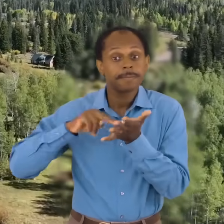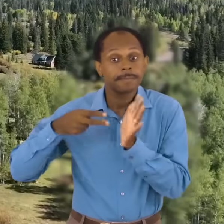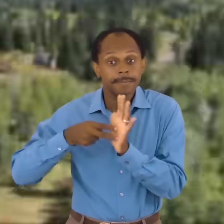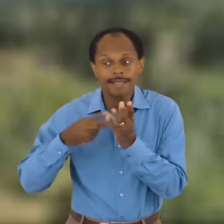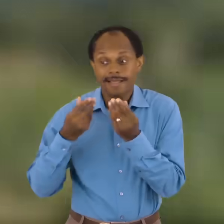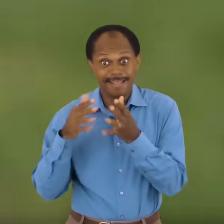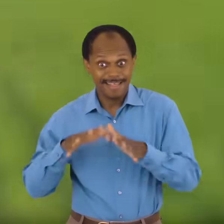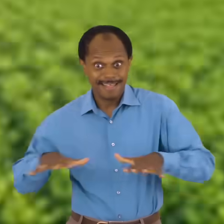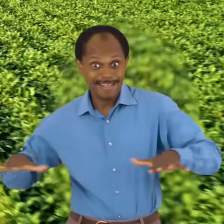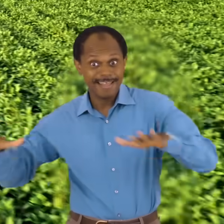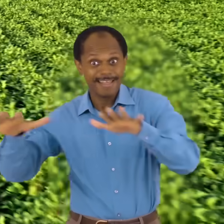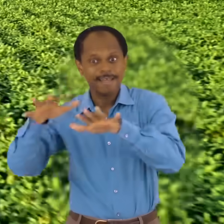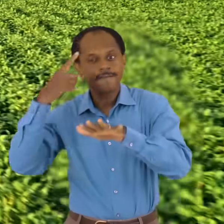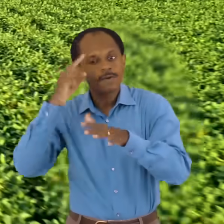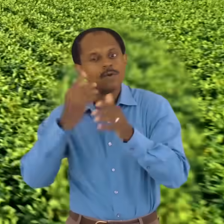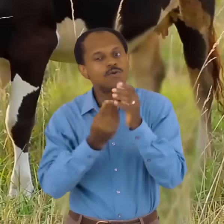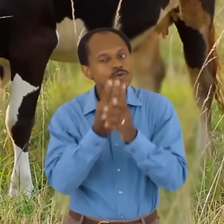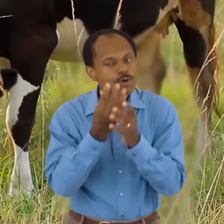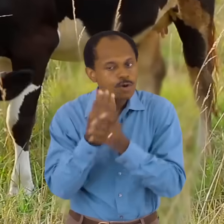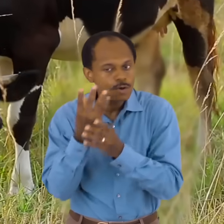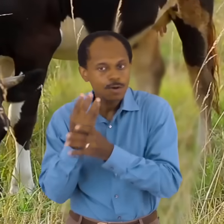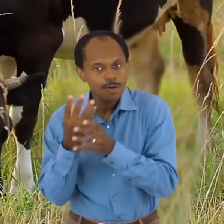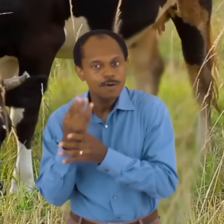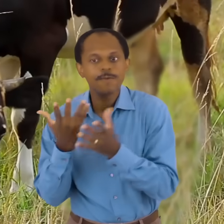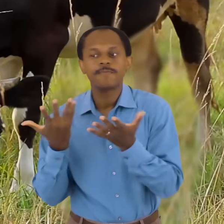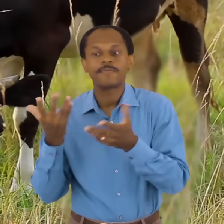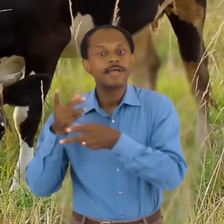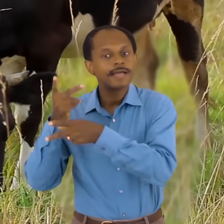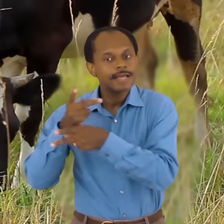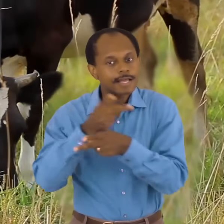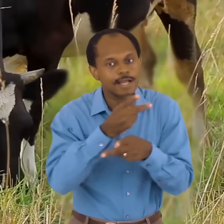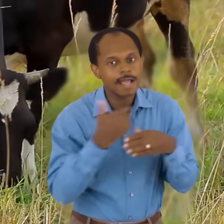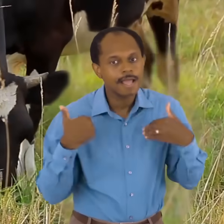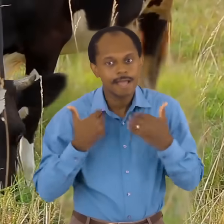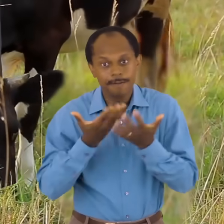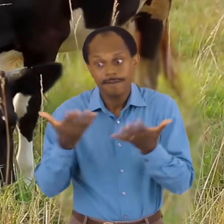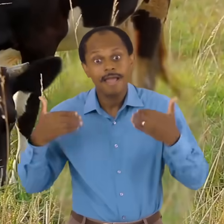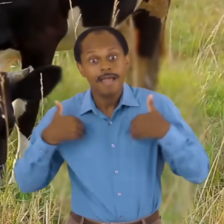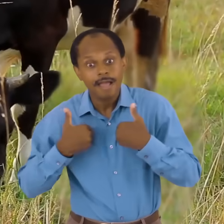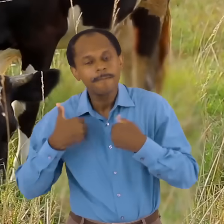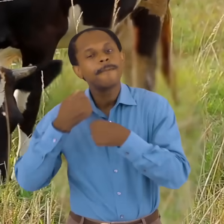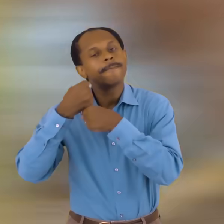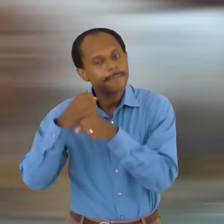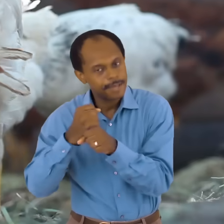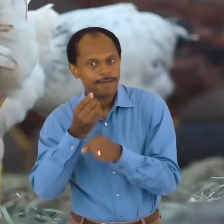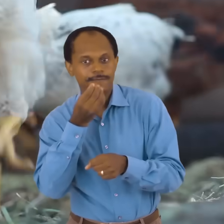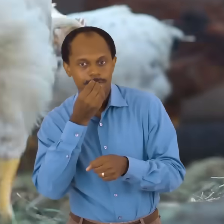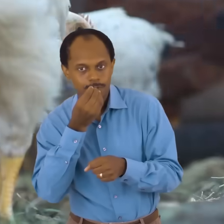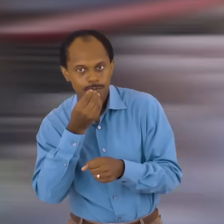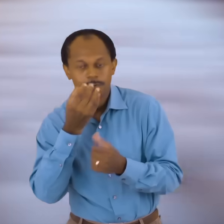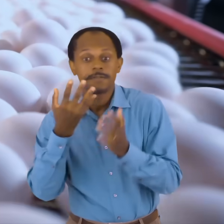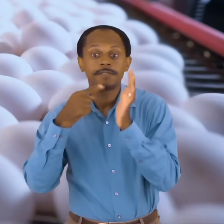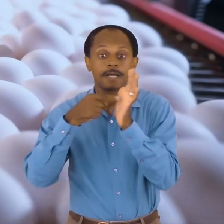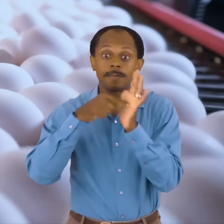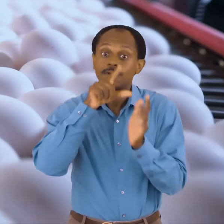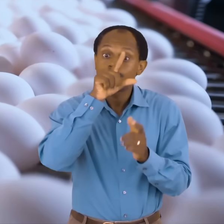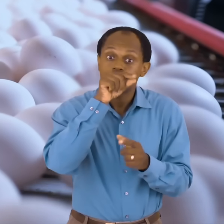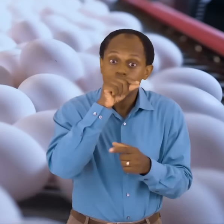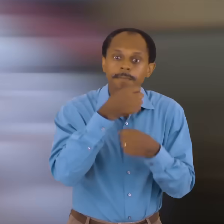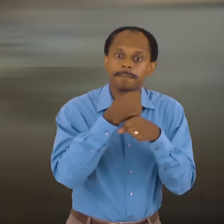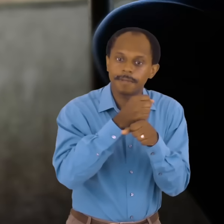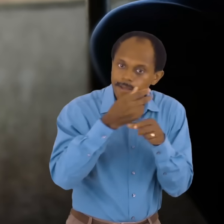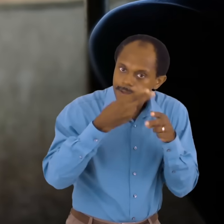of land that is used to grow crops and raise animals to produce food like chickens and eggs